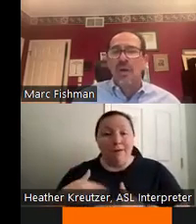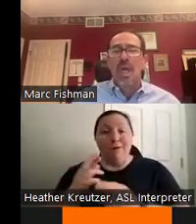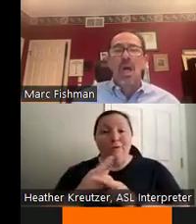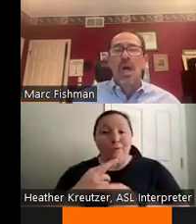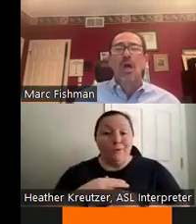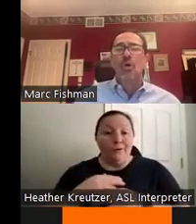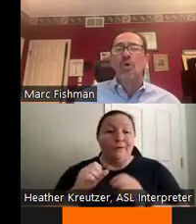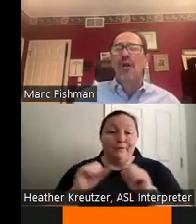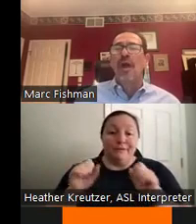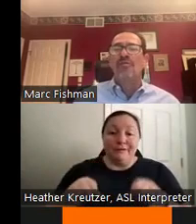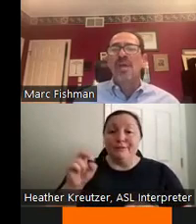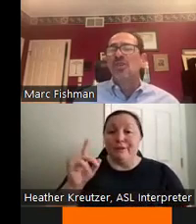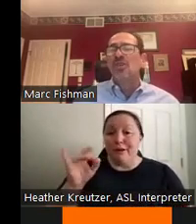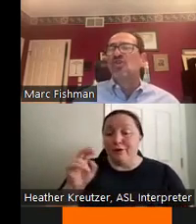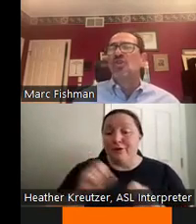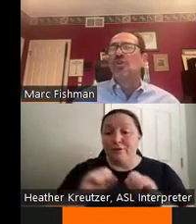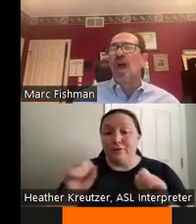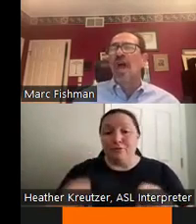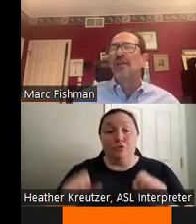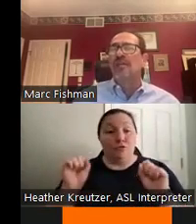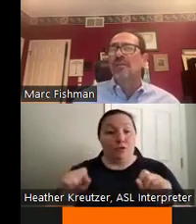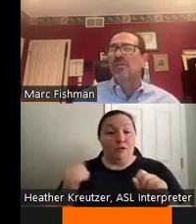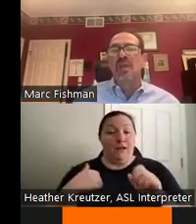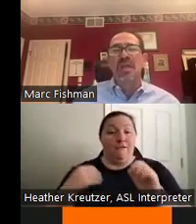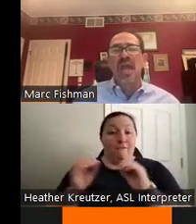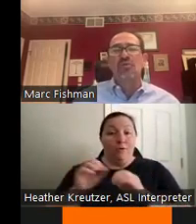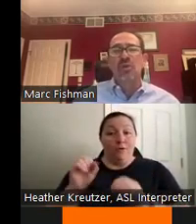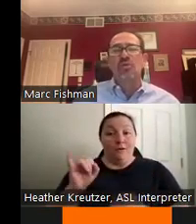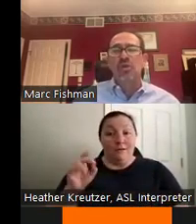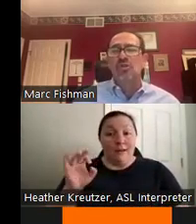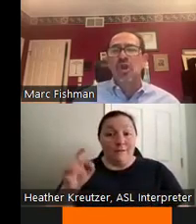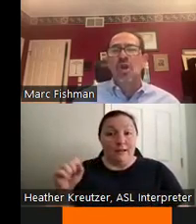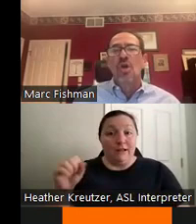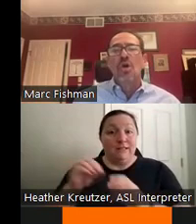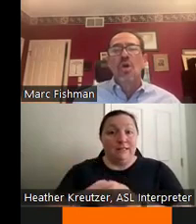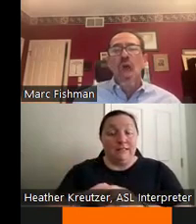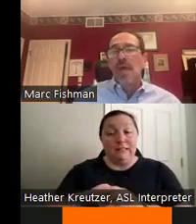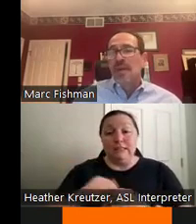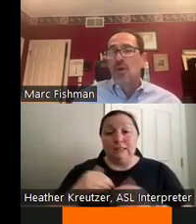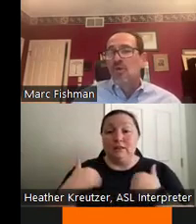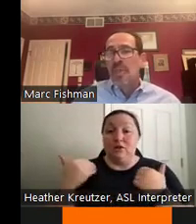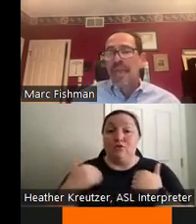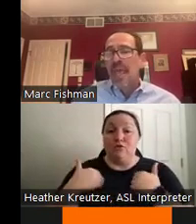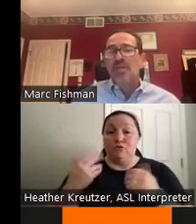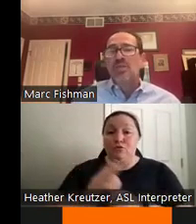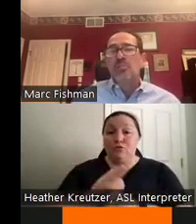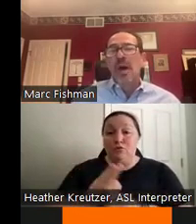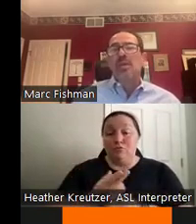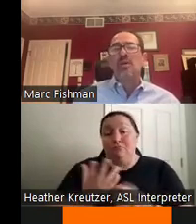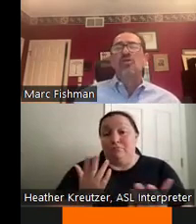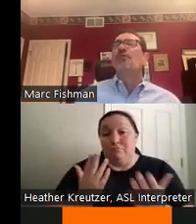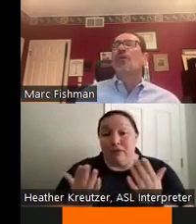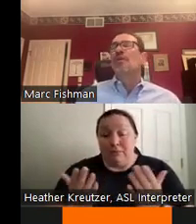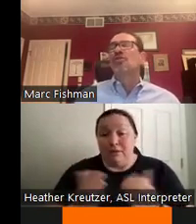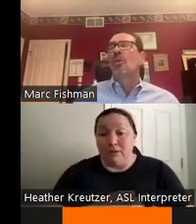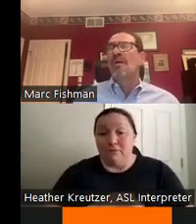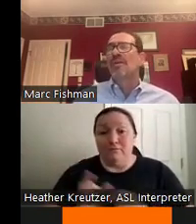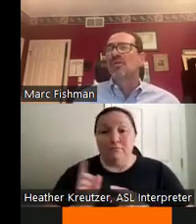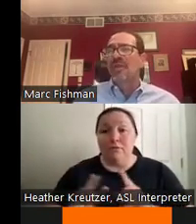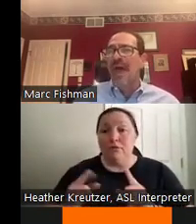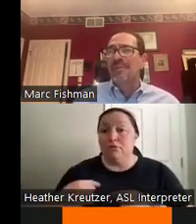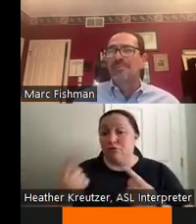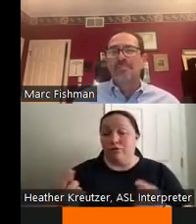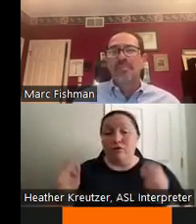system, et cetera. Could there have been additional side effects in pediatric usage? And that could have been the case, but so far there's